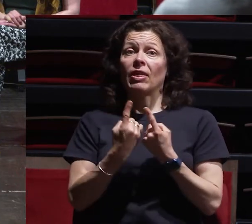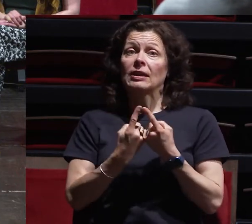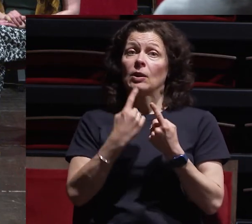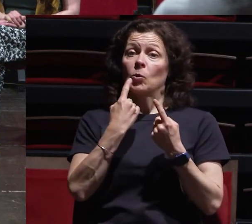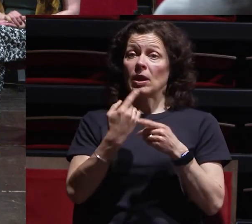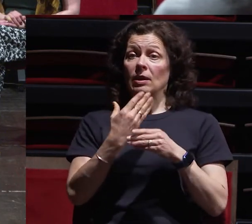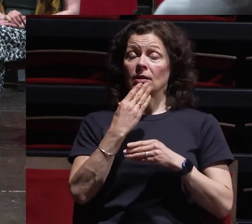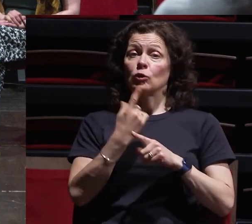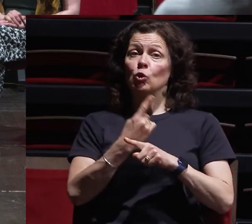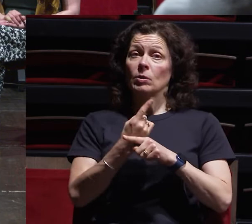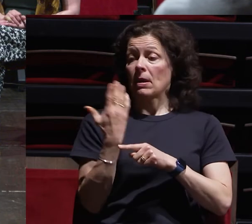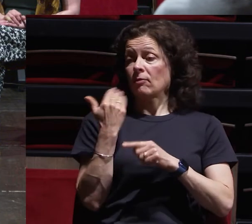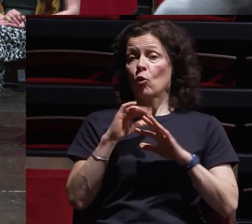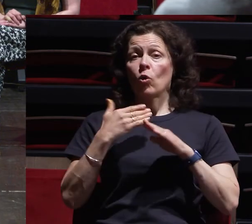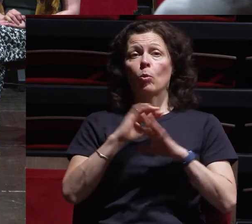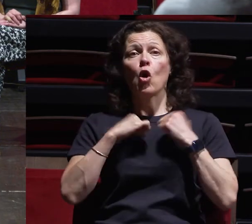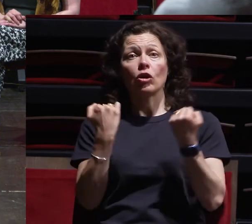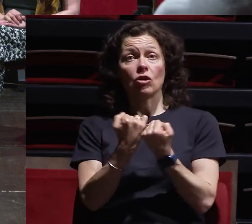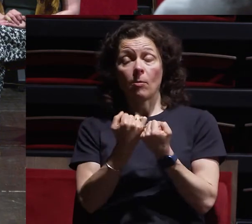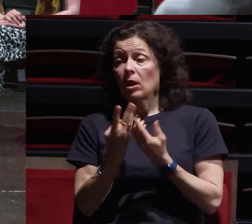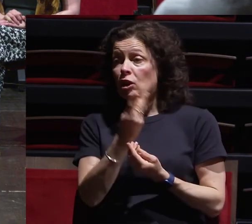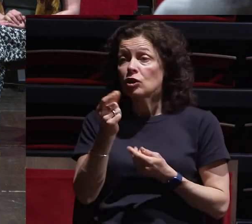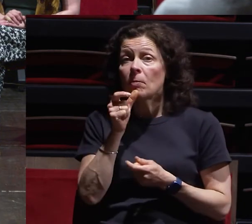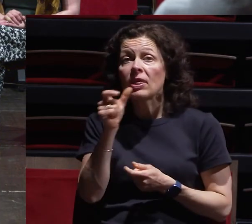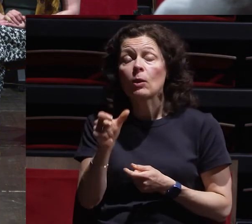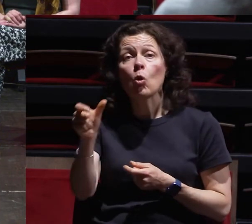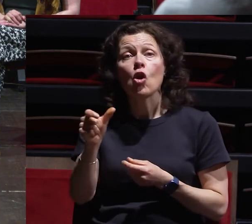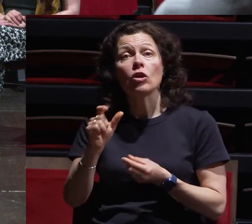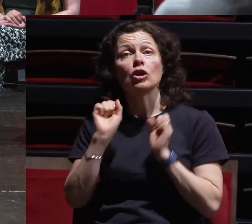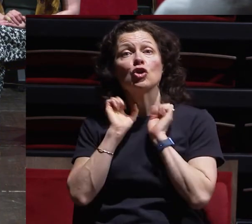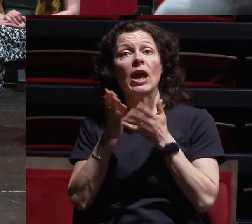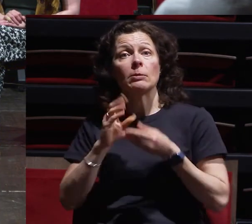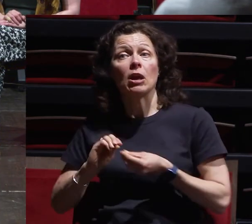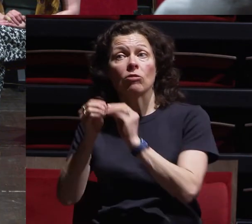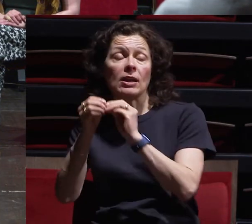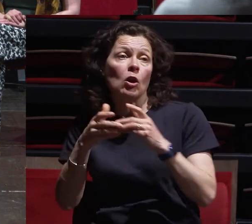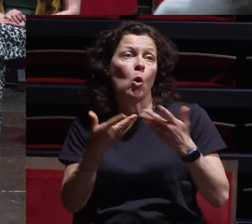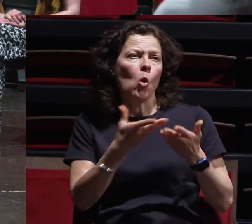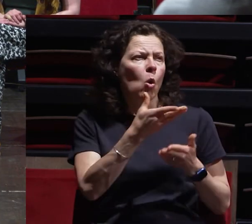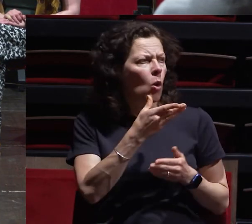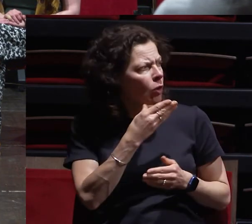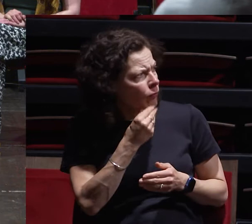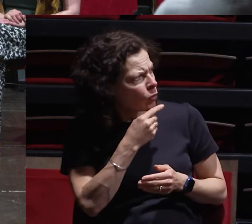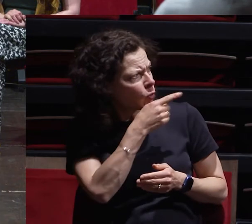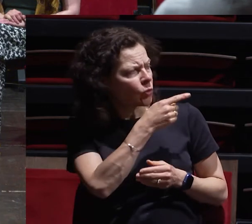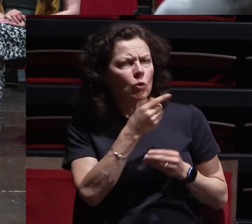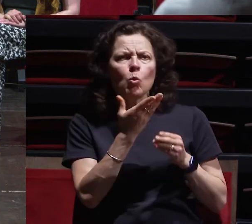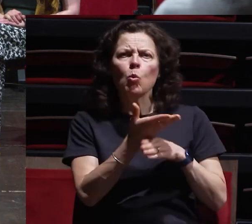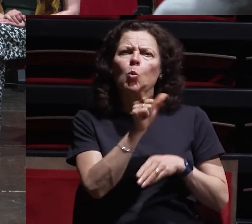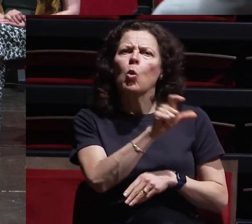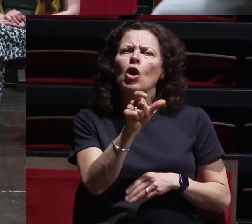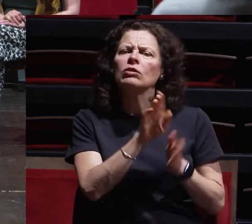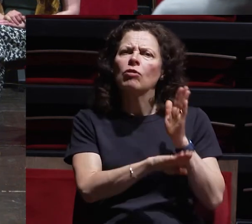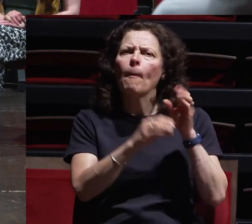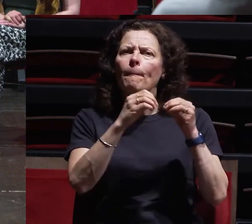looked at that were just made up by Shakespeare, or or words that you'd used, a Babylonian word that you'd